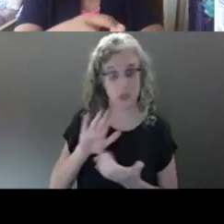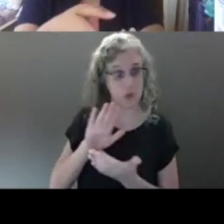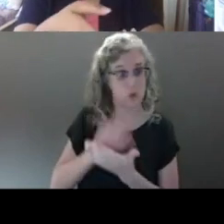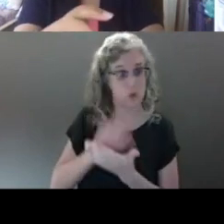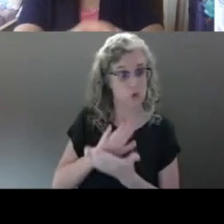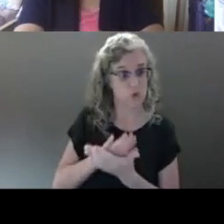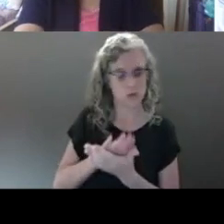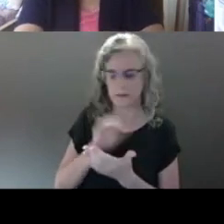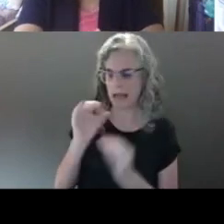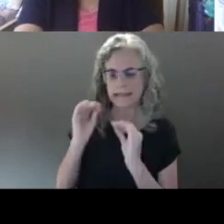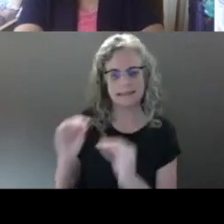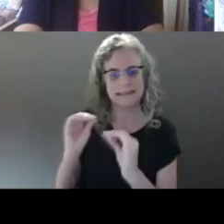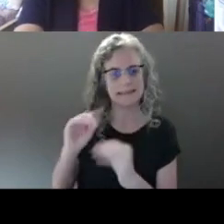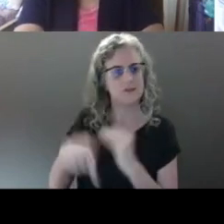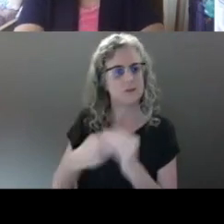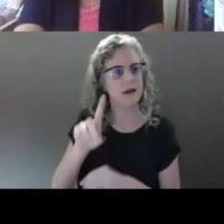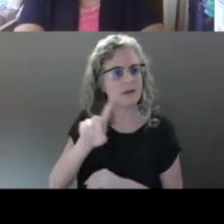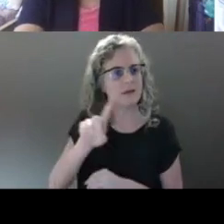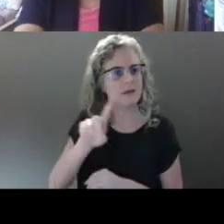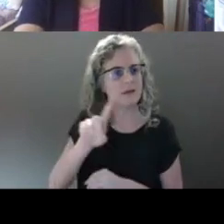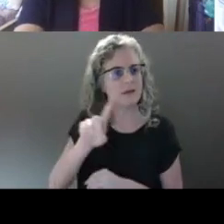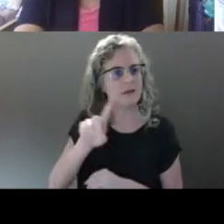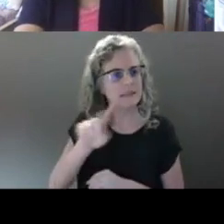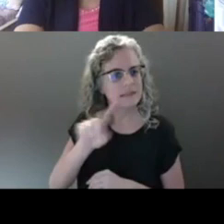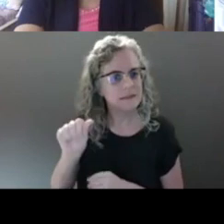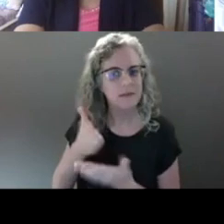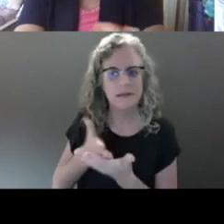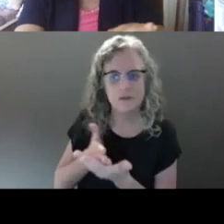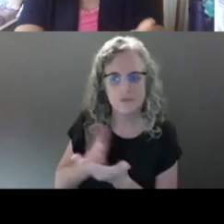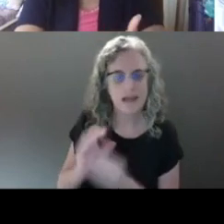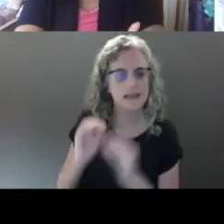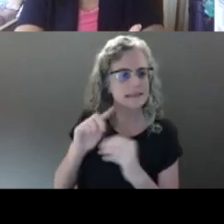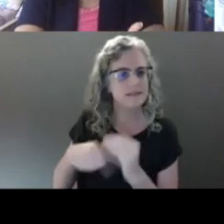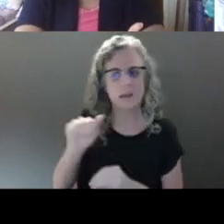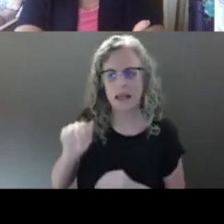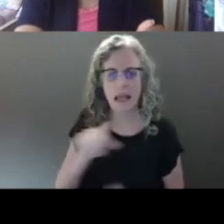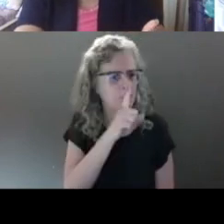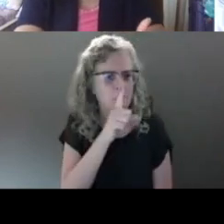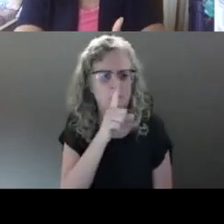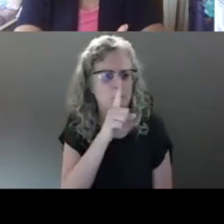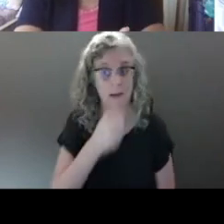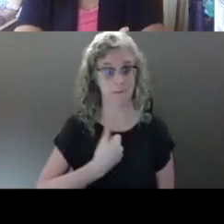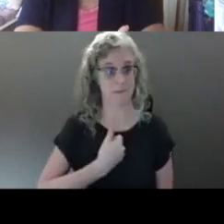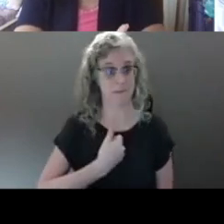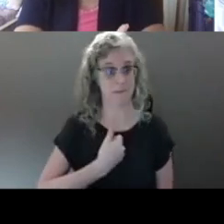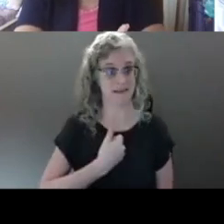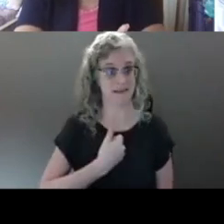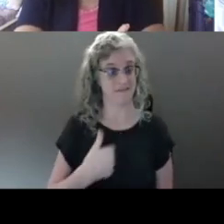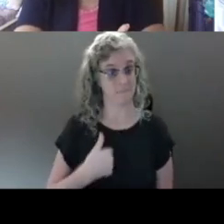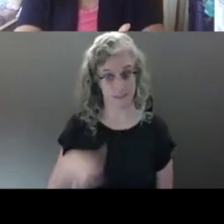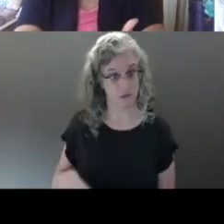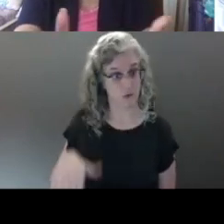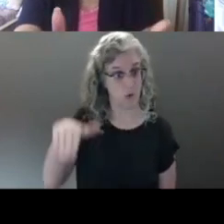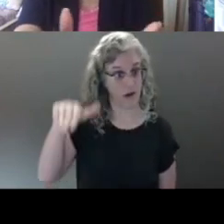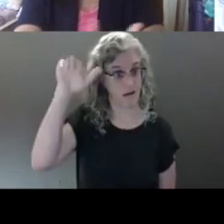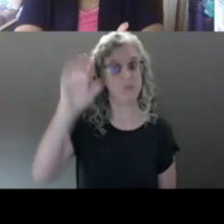For example, I didn't really learn much about the disability rights movement until I was